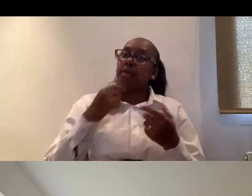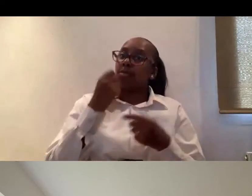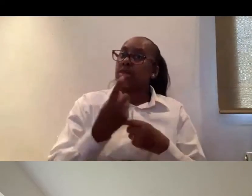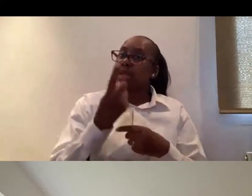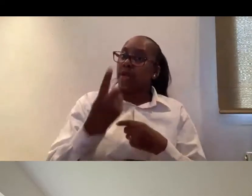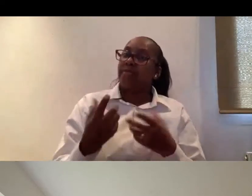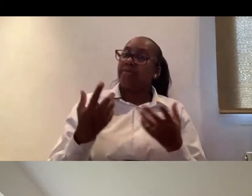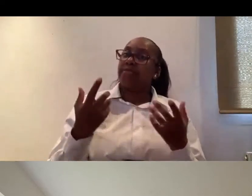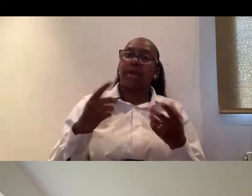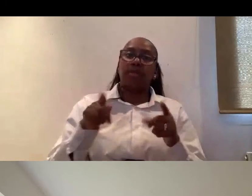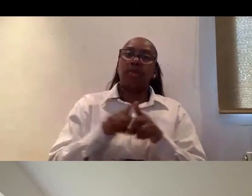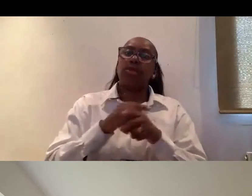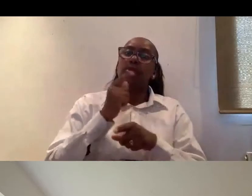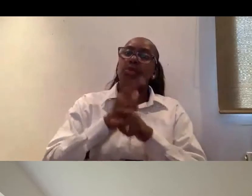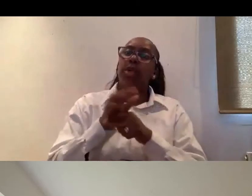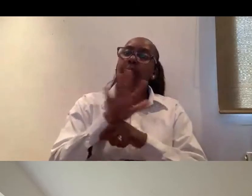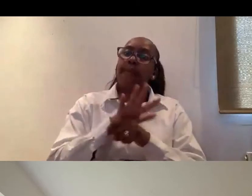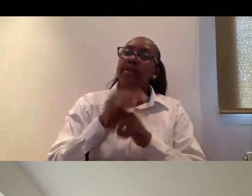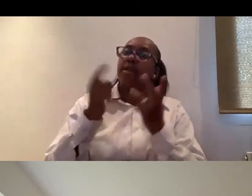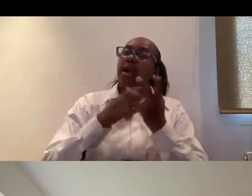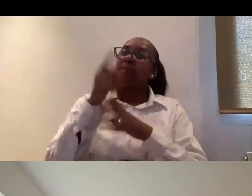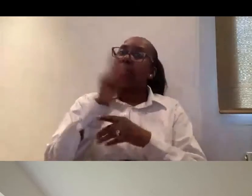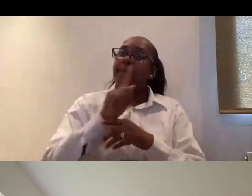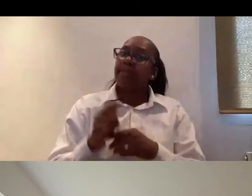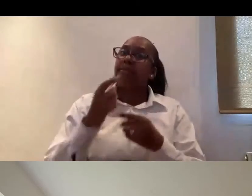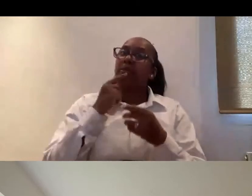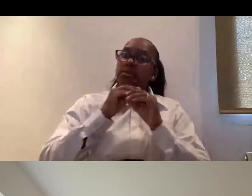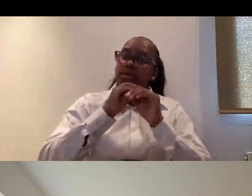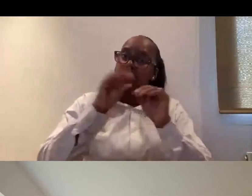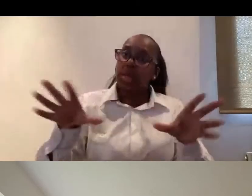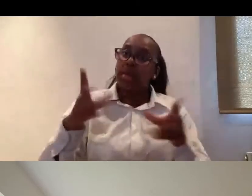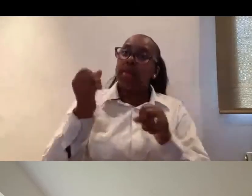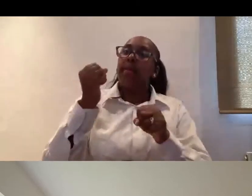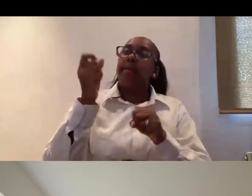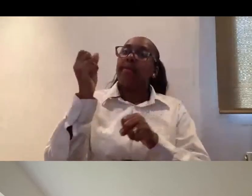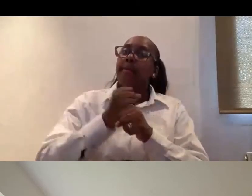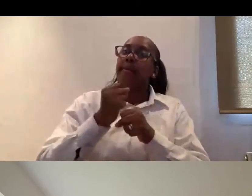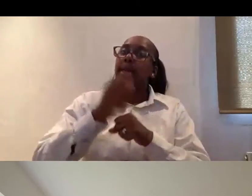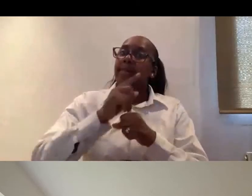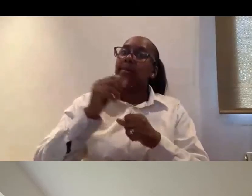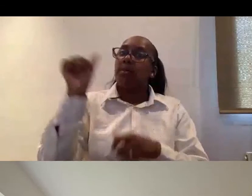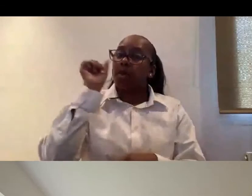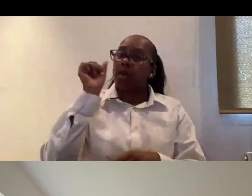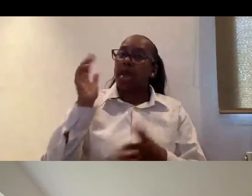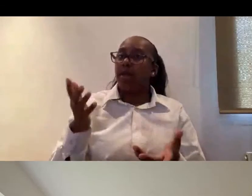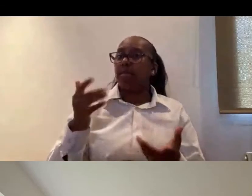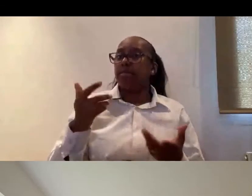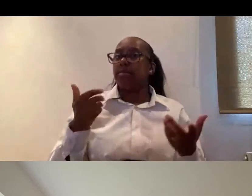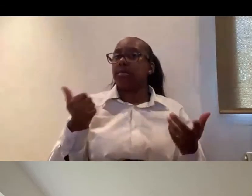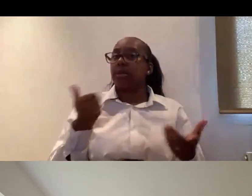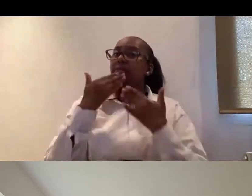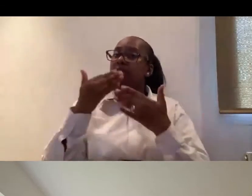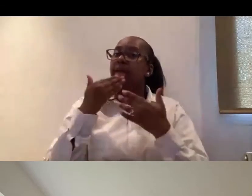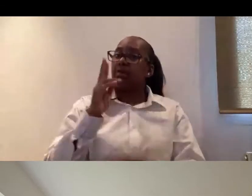yourselves, and also talking about it in this way to other people, just to spread the message and make people aware. It's hugely beneficial. So